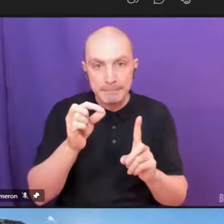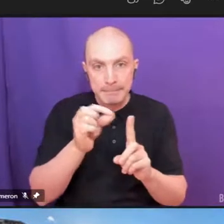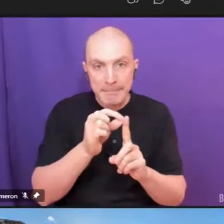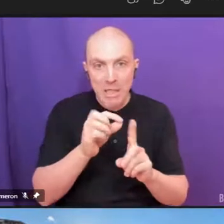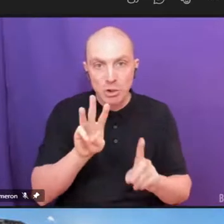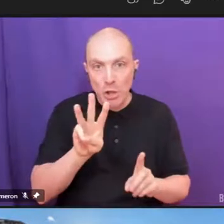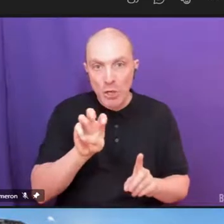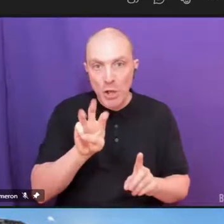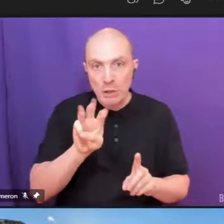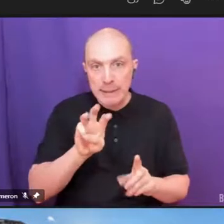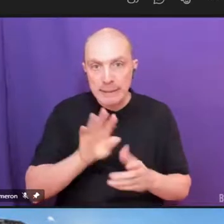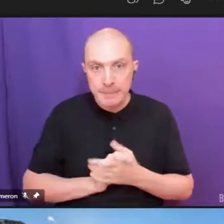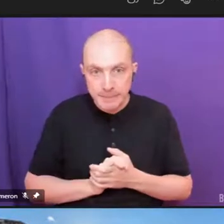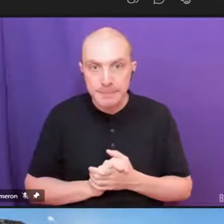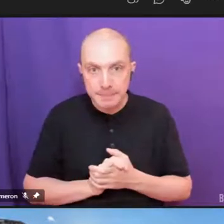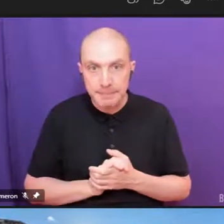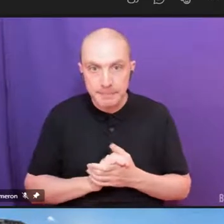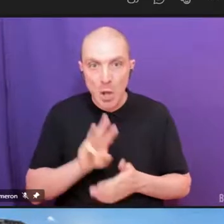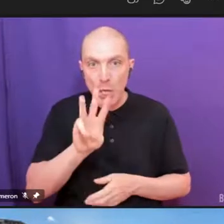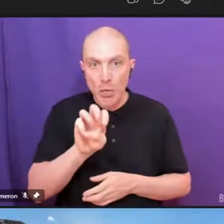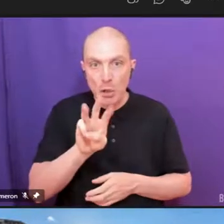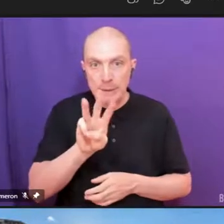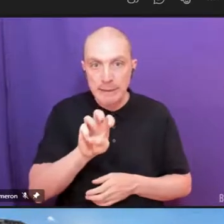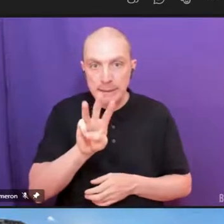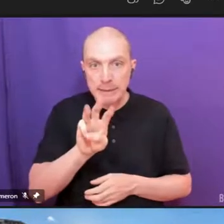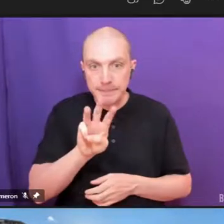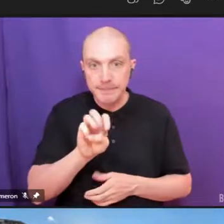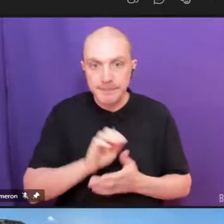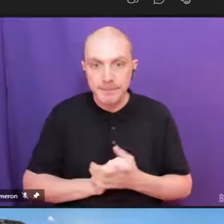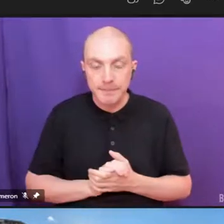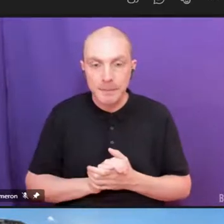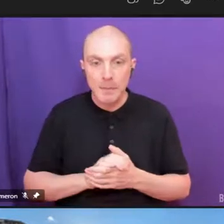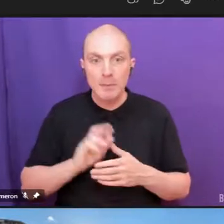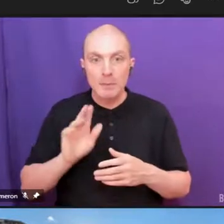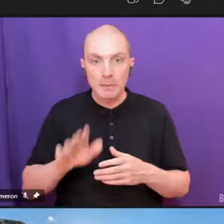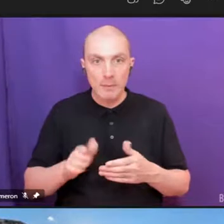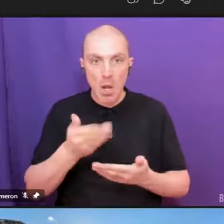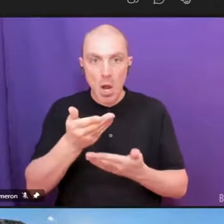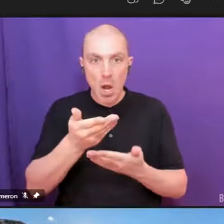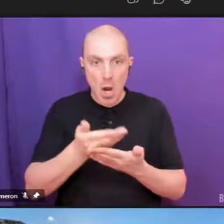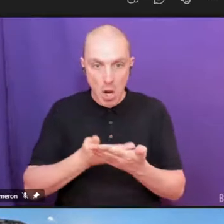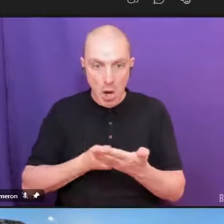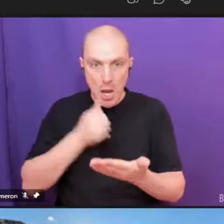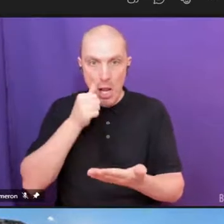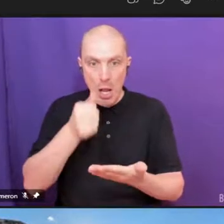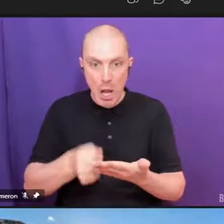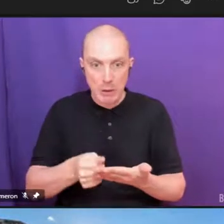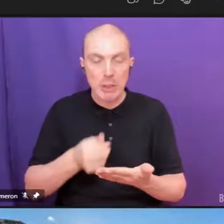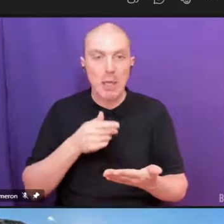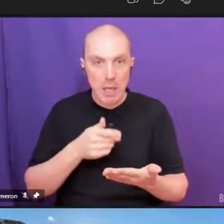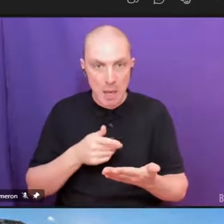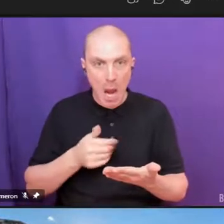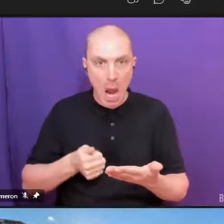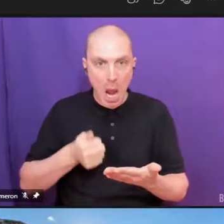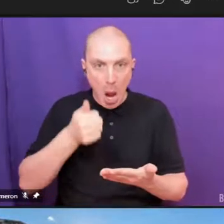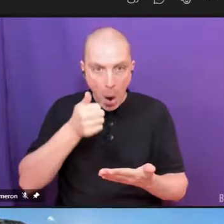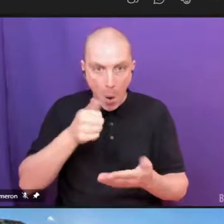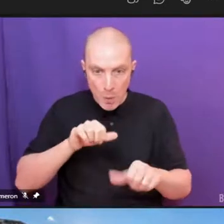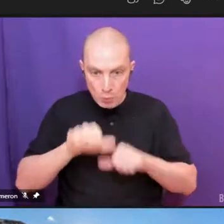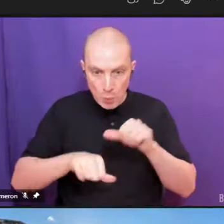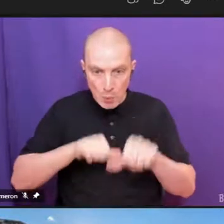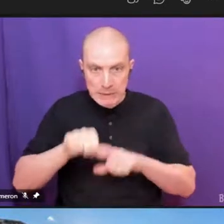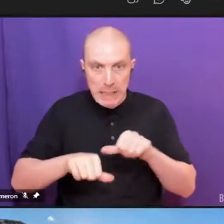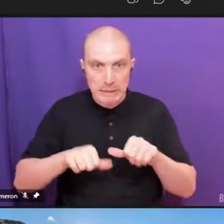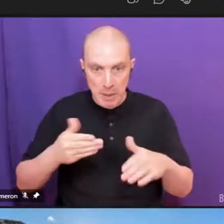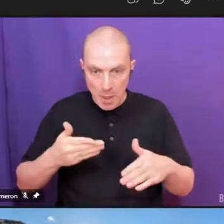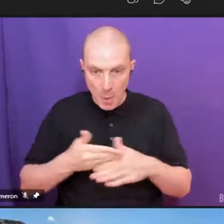your papers, there is a covering letter that describes how we've completed the audit work for the year.